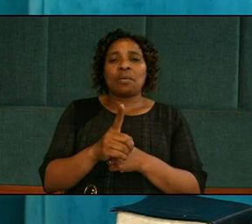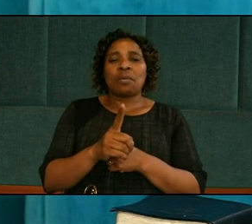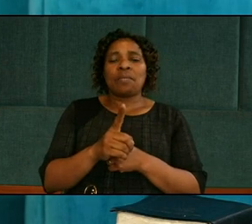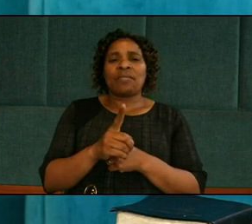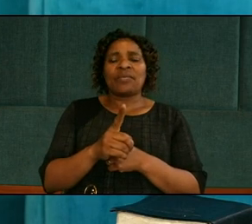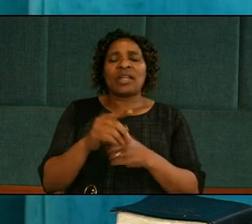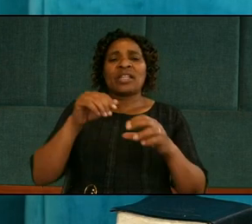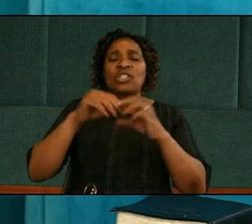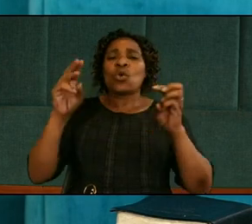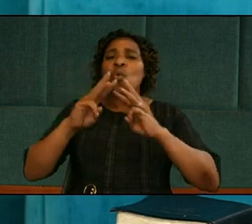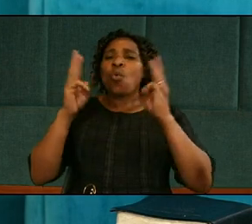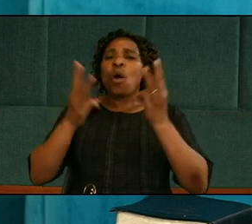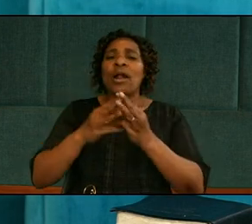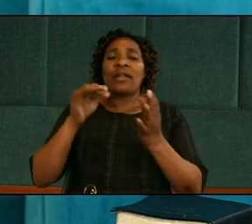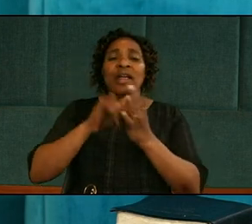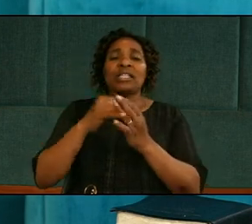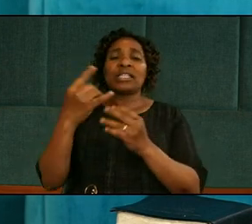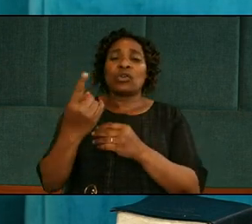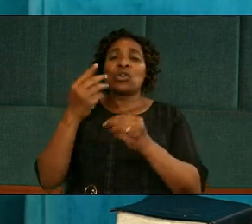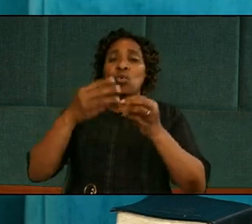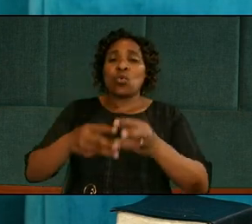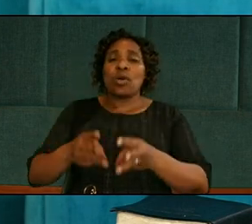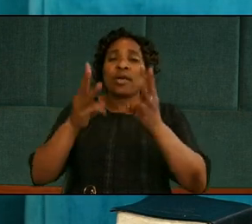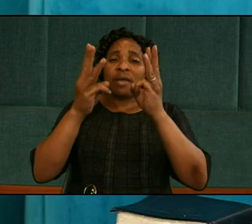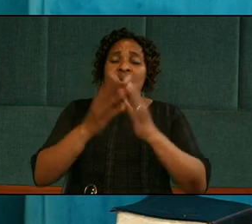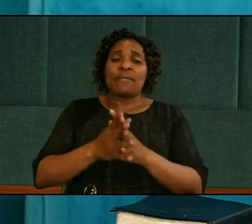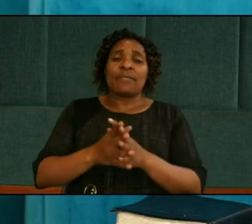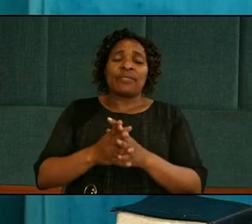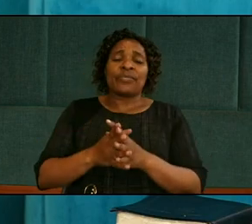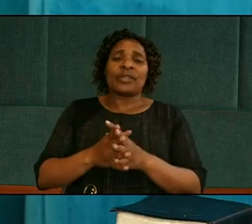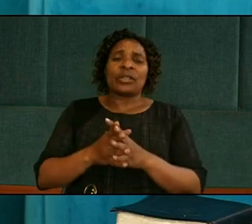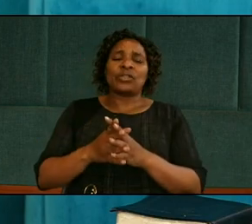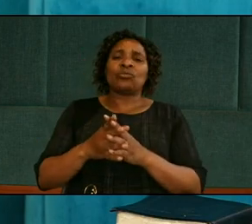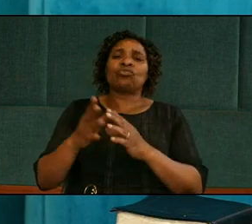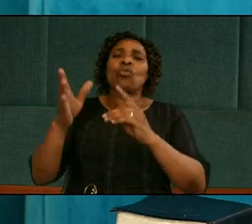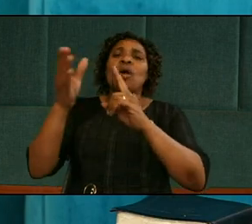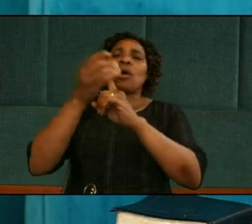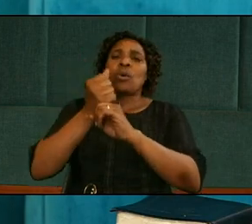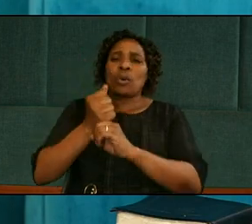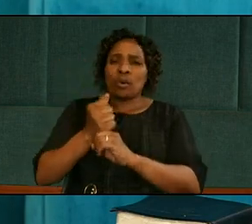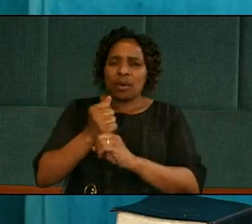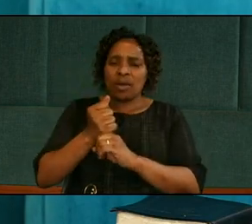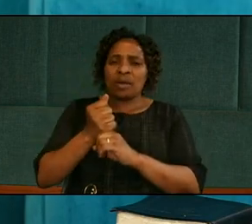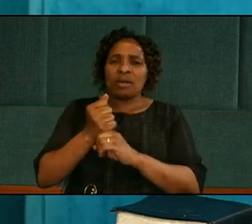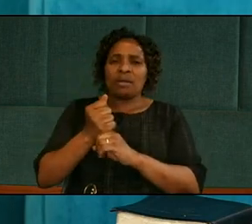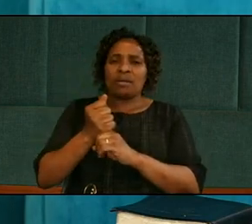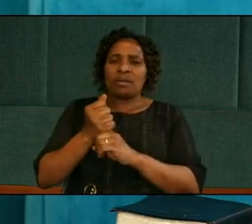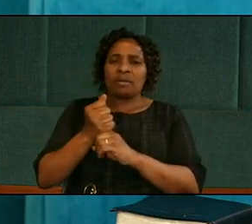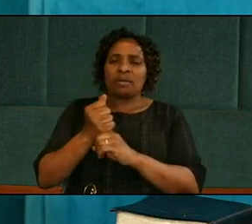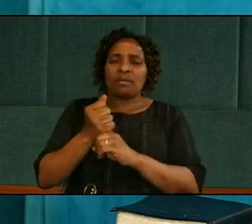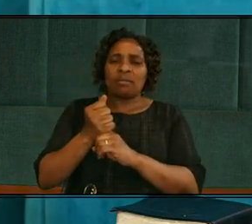And in this world, that's the only way to acquire your riches.